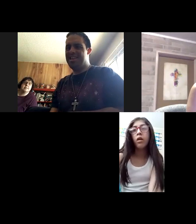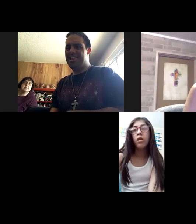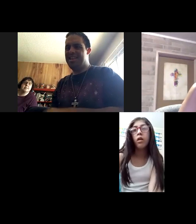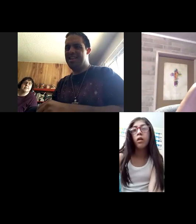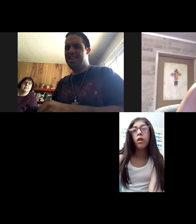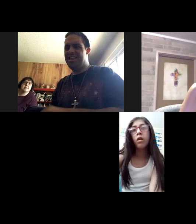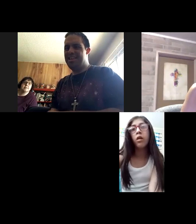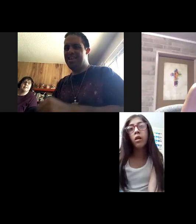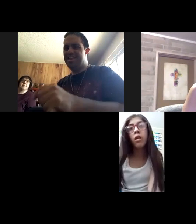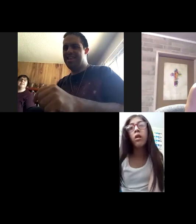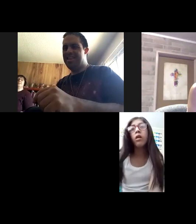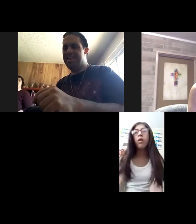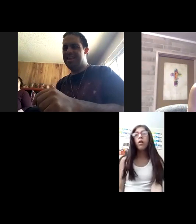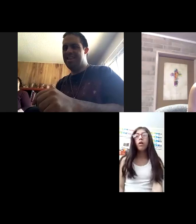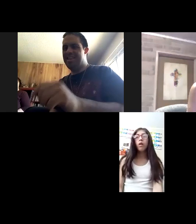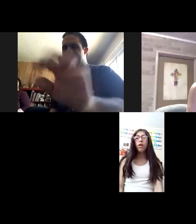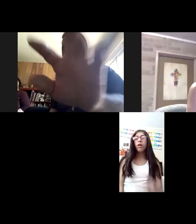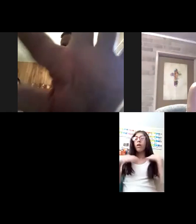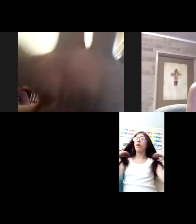I wonder.